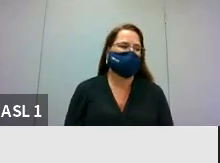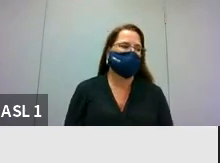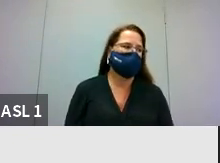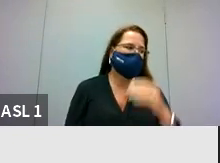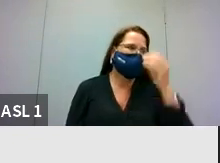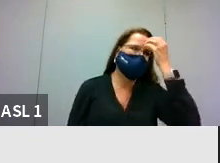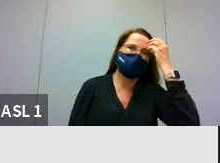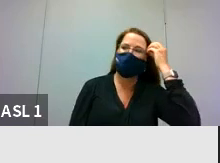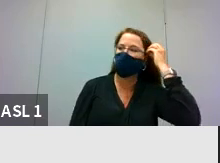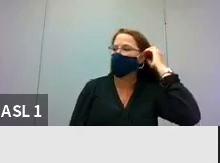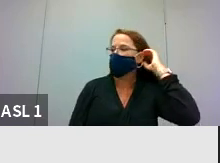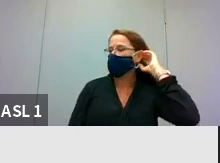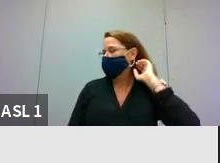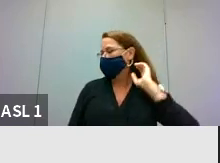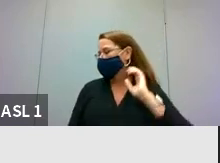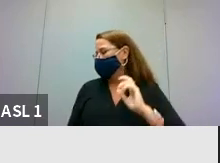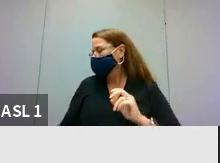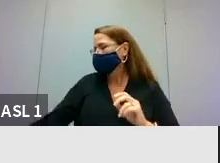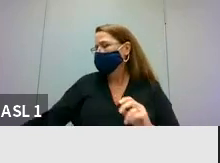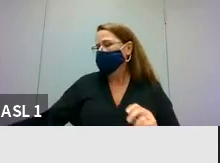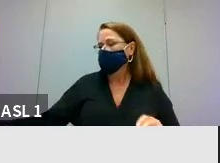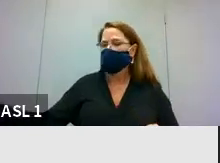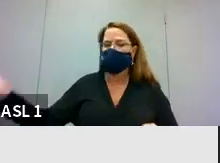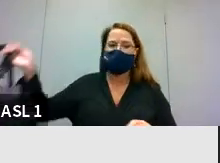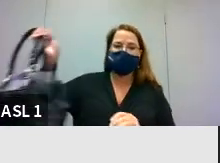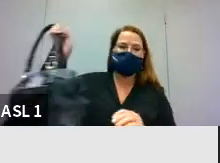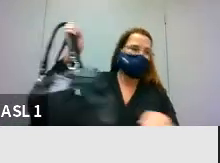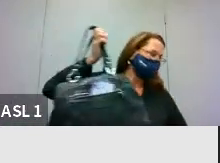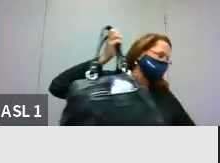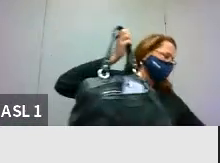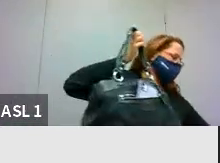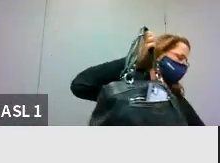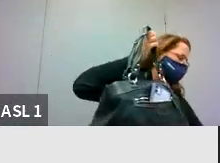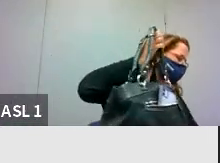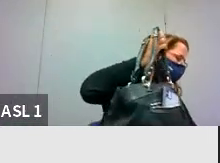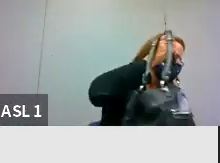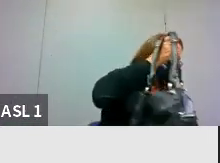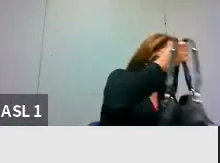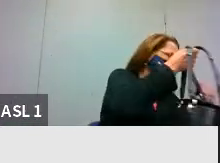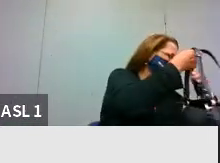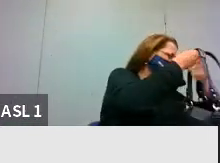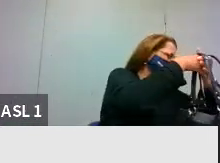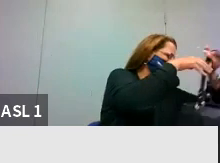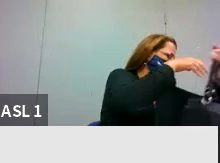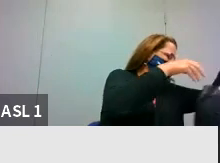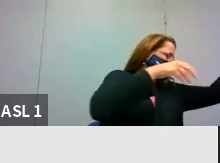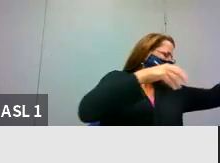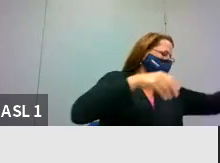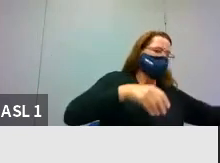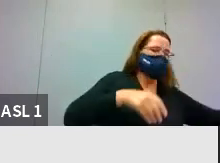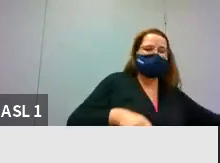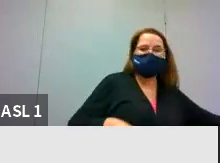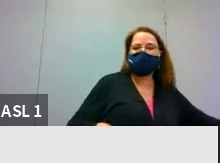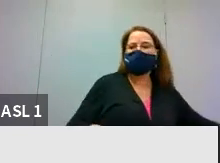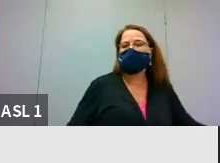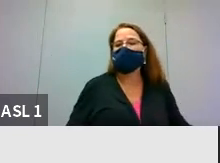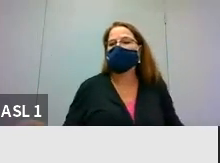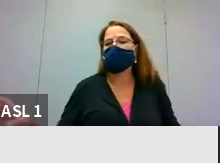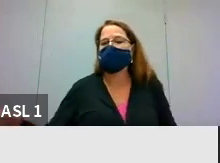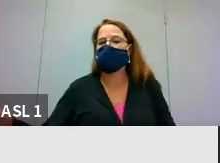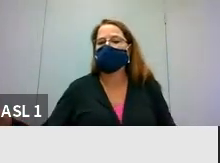okay. you did it. Okay, and Rick, I'll touch base with you as soon as I get off here. Okay, And Lauren, if I'll you can make okay. Betsy co-host, I think we're done with